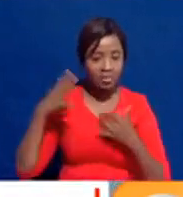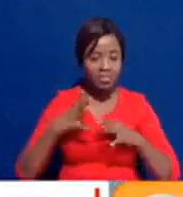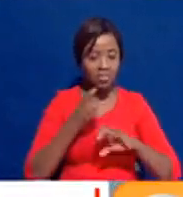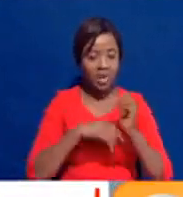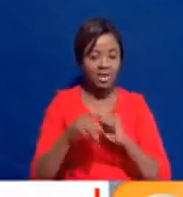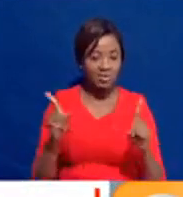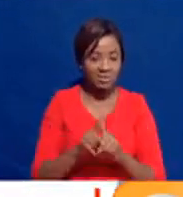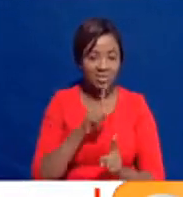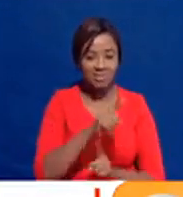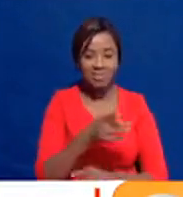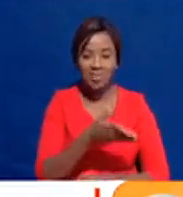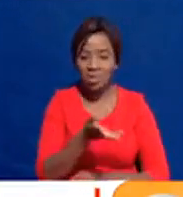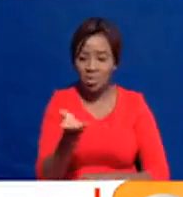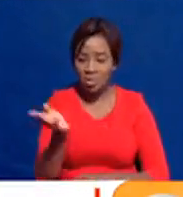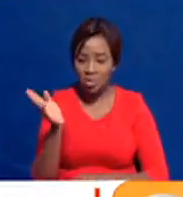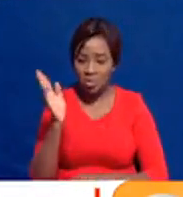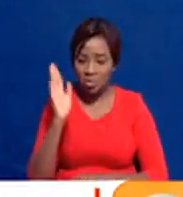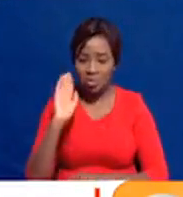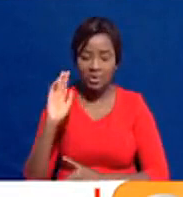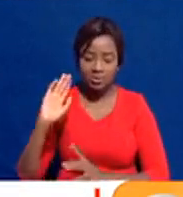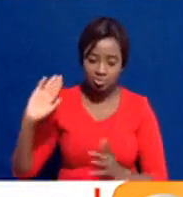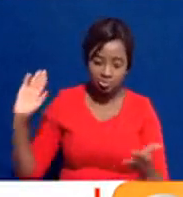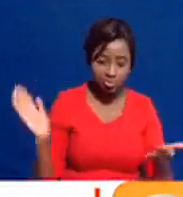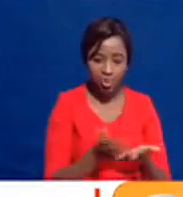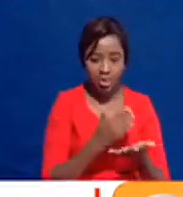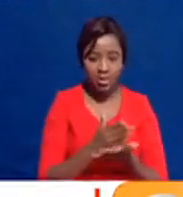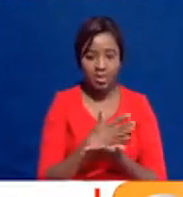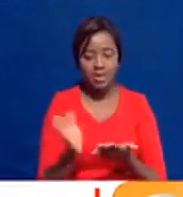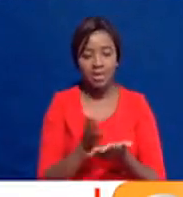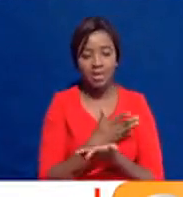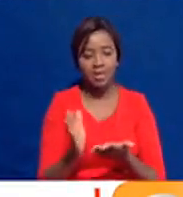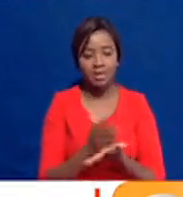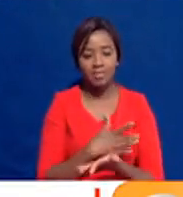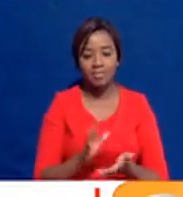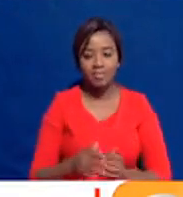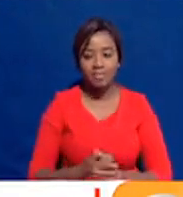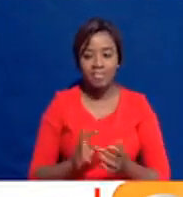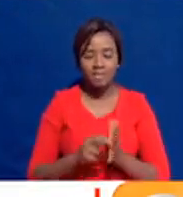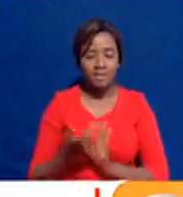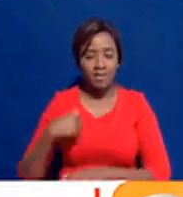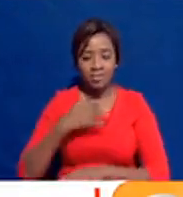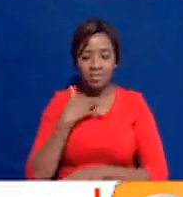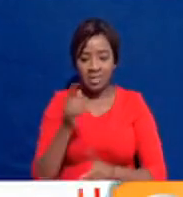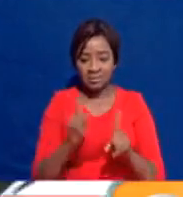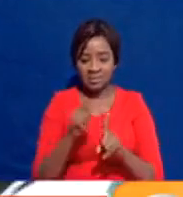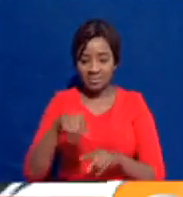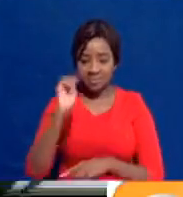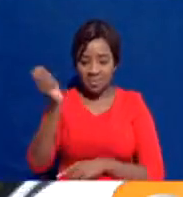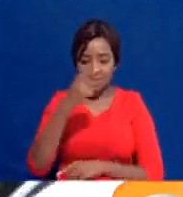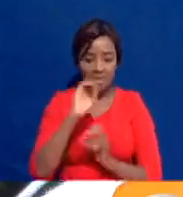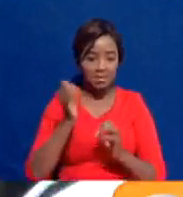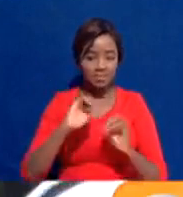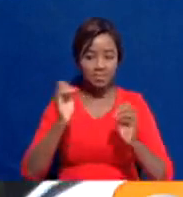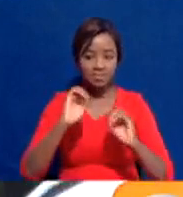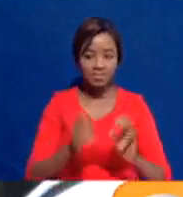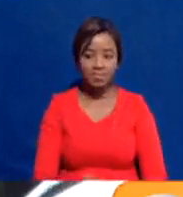way, they were all destroyed by our Creator God. We don't want Kenya to fall and those are, you